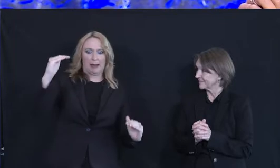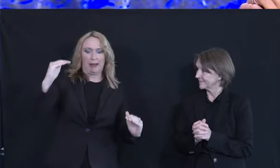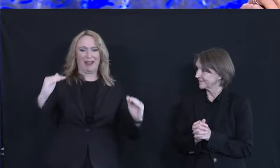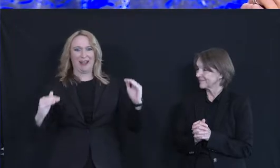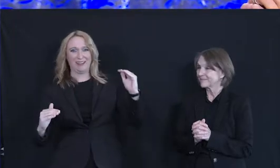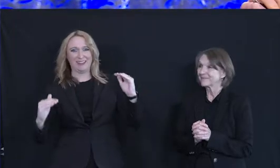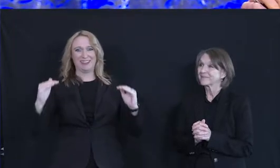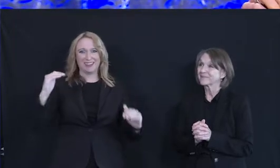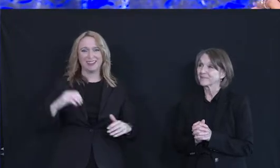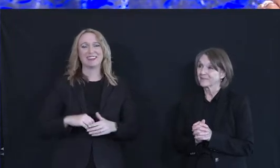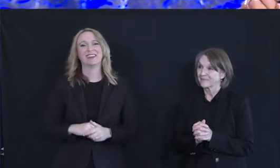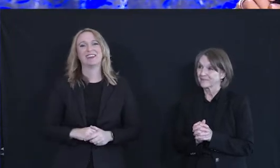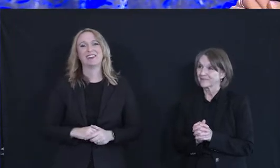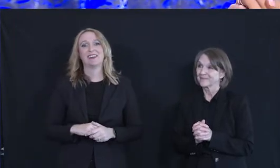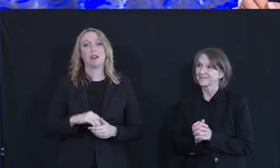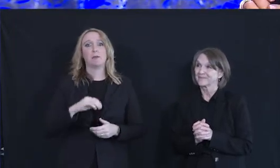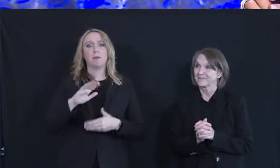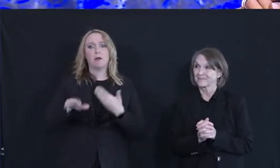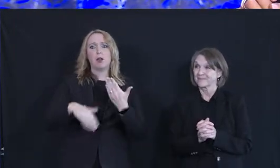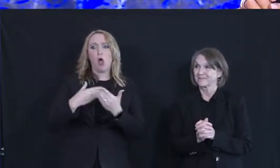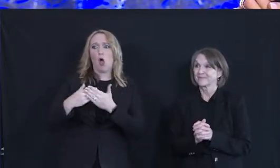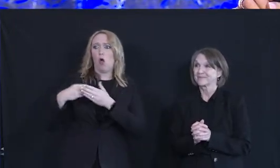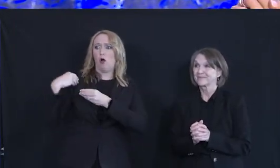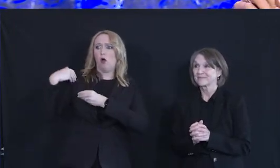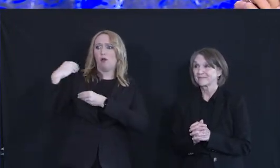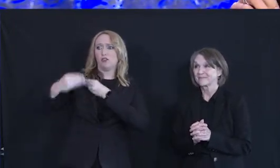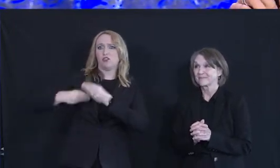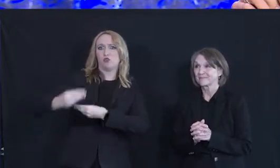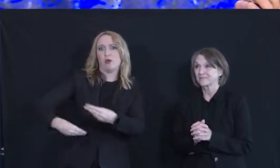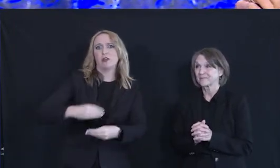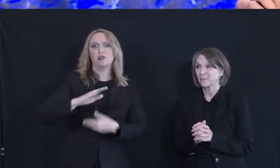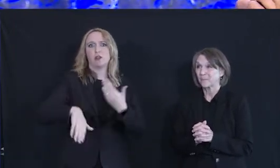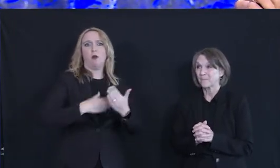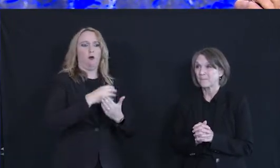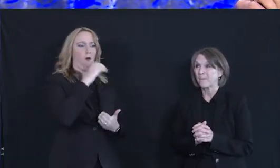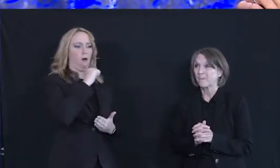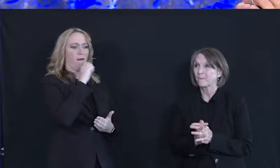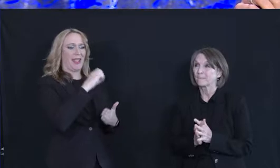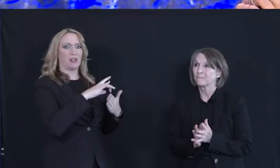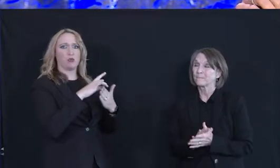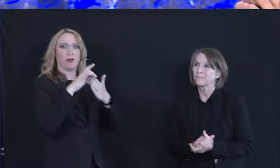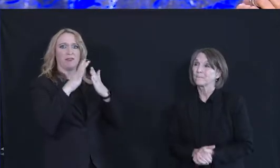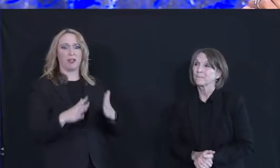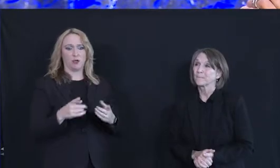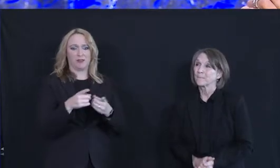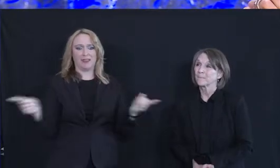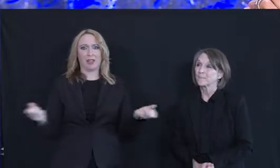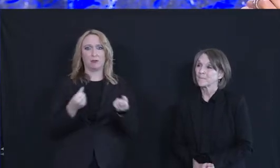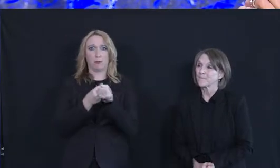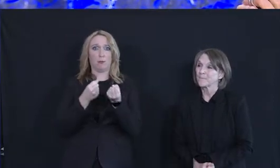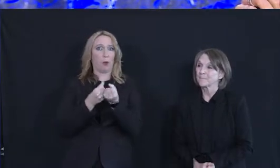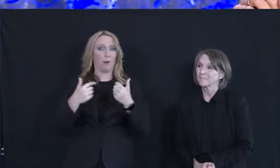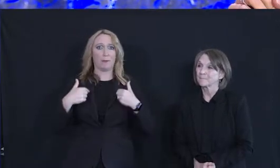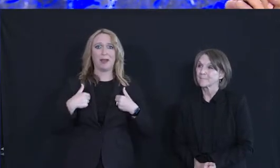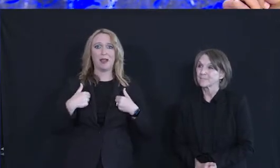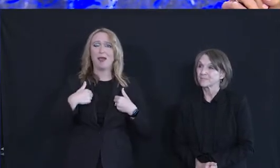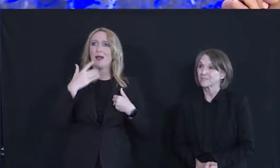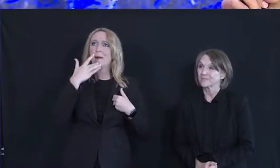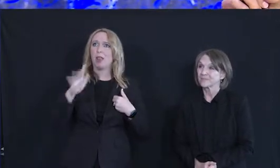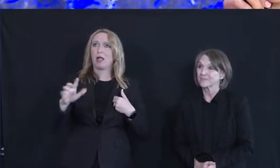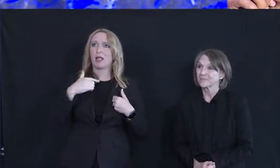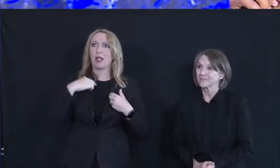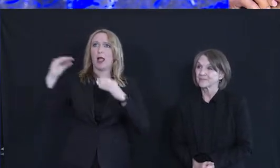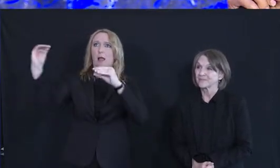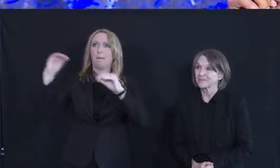I'm also really well supported by every generation in this city you know I I was really fortunate when I moved to Fort Worth with David about 15